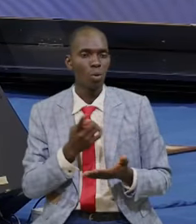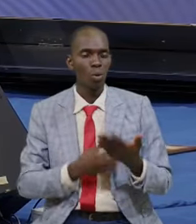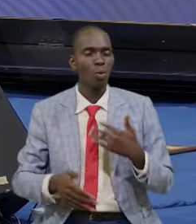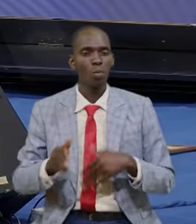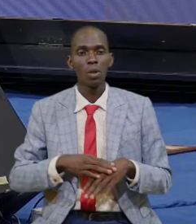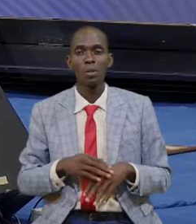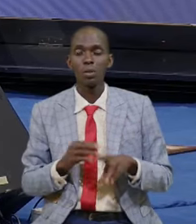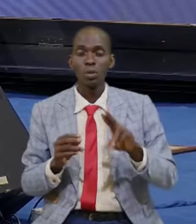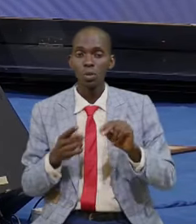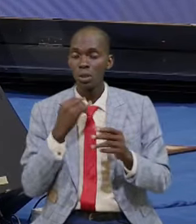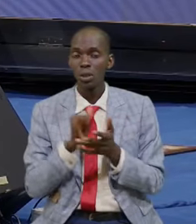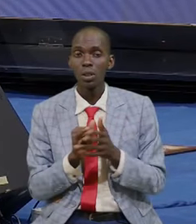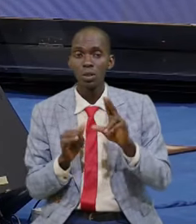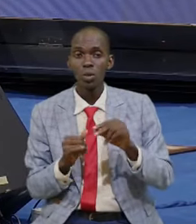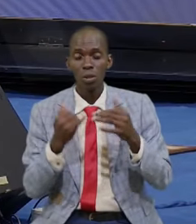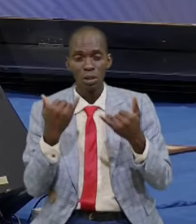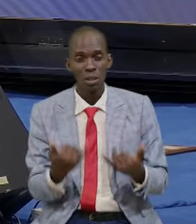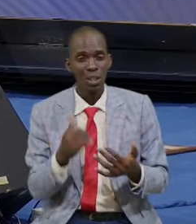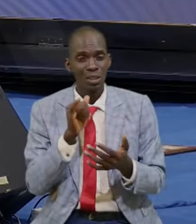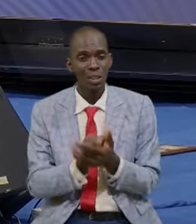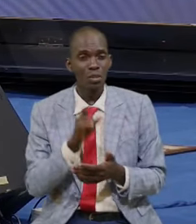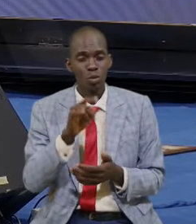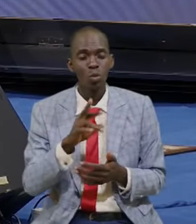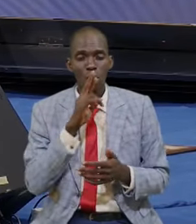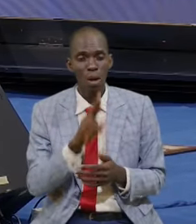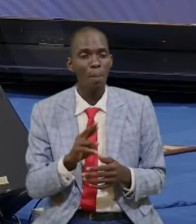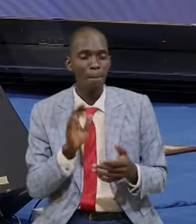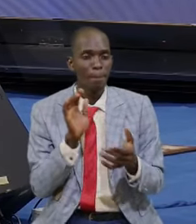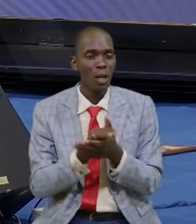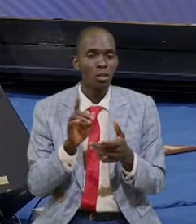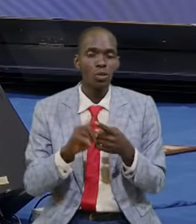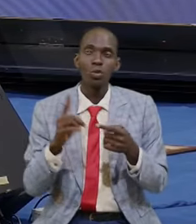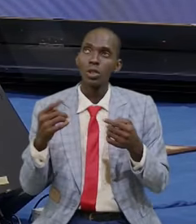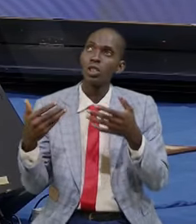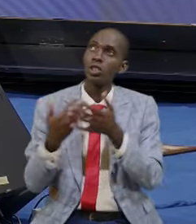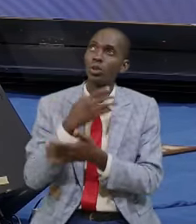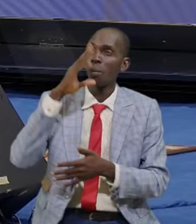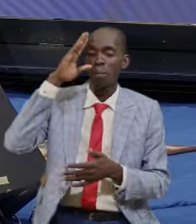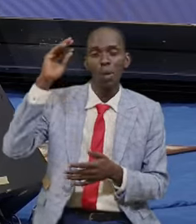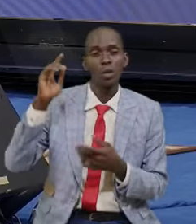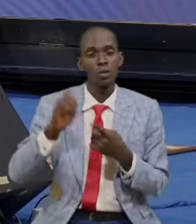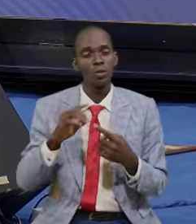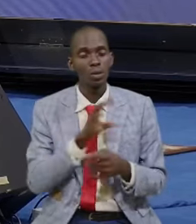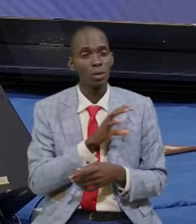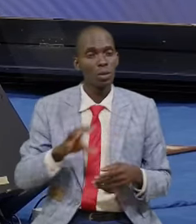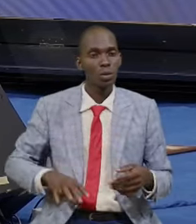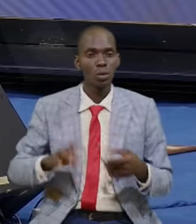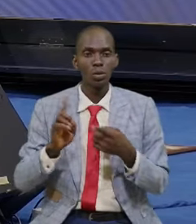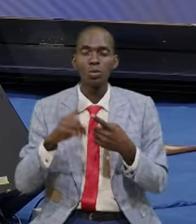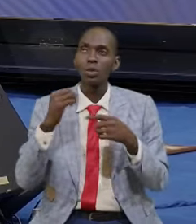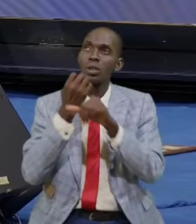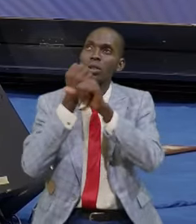says now that you are married to the new man, to the Christ, to the Savior and